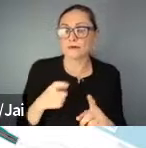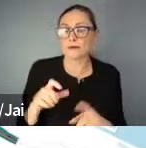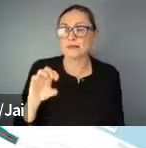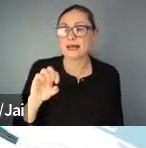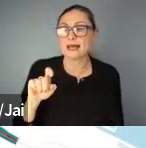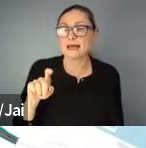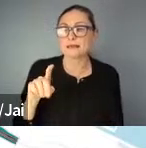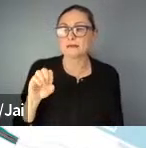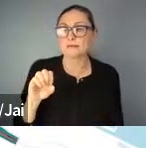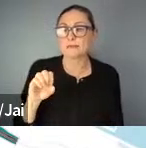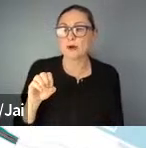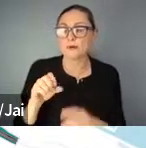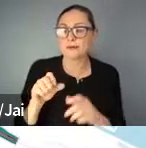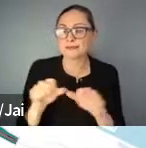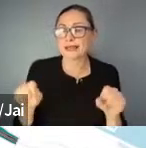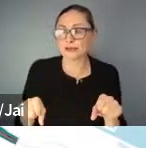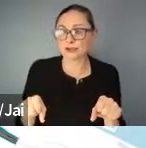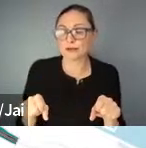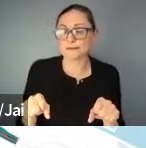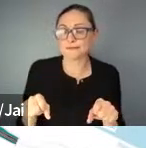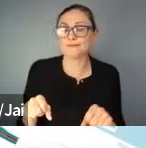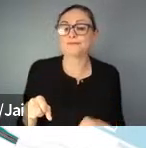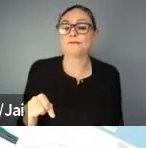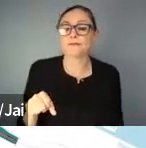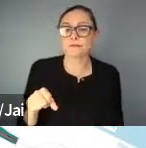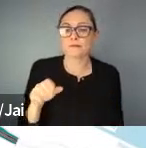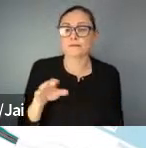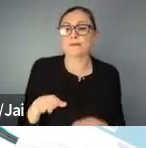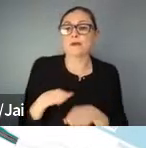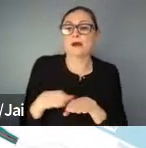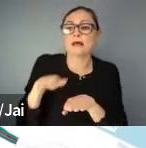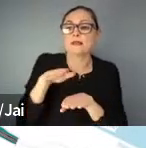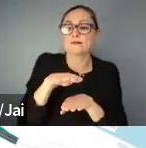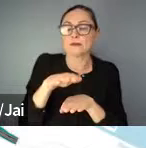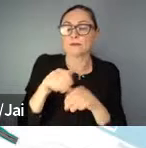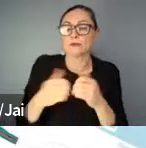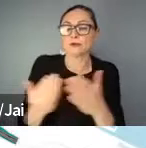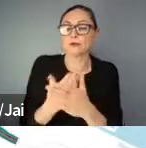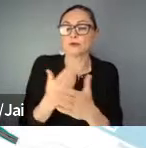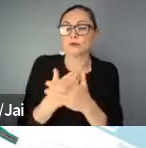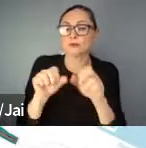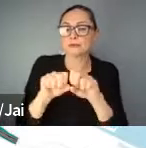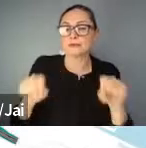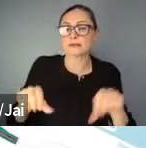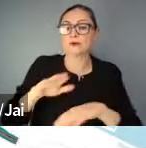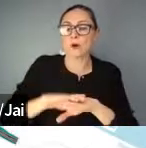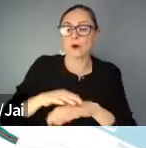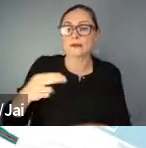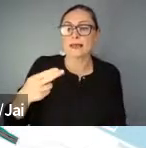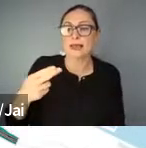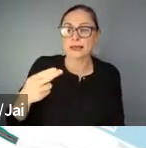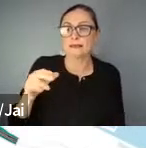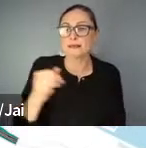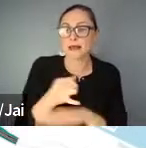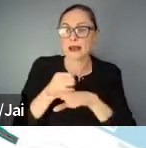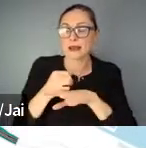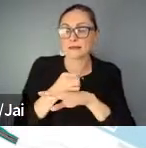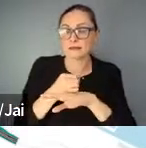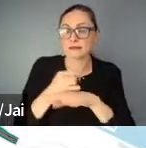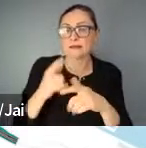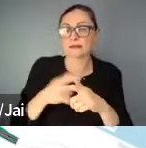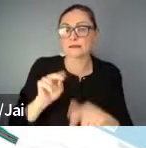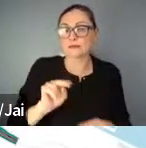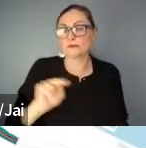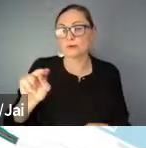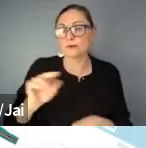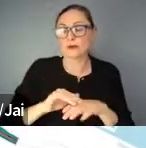across North Portland Harbor, elevated across Hayden Island with a new station on Hayden Island, and then extending northward onto the river